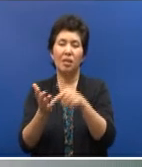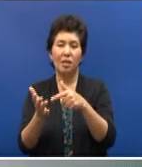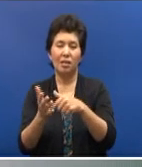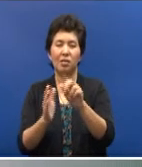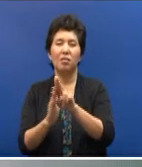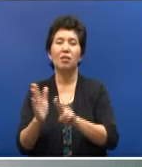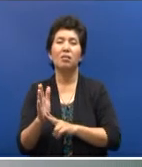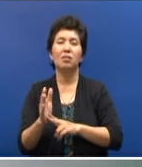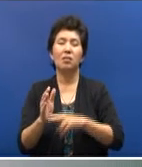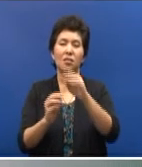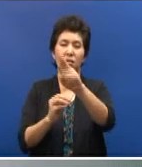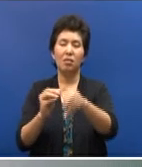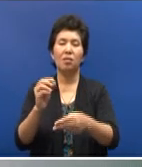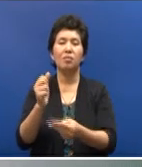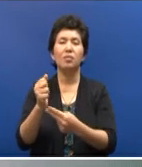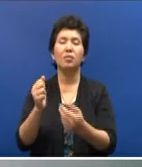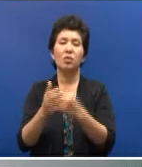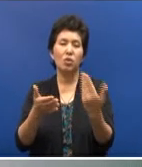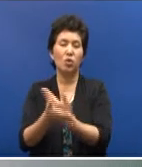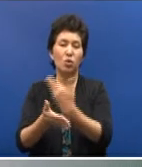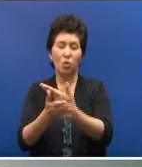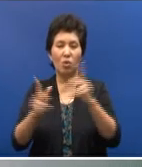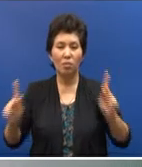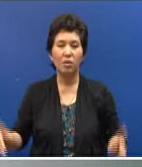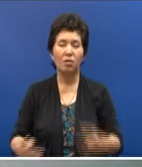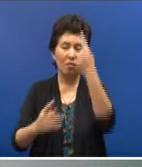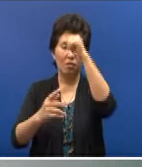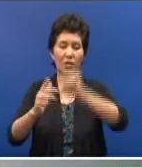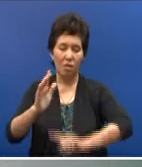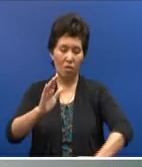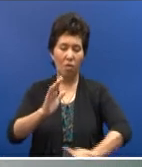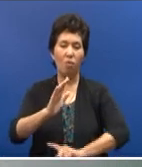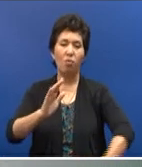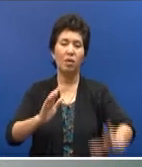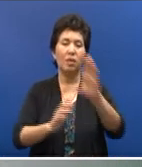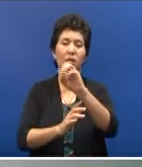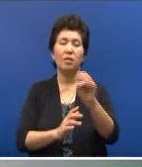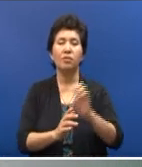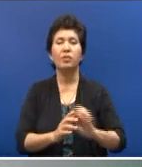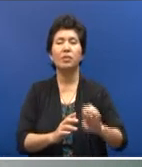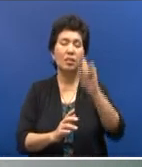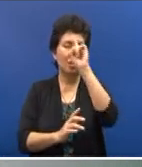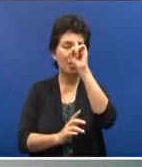been adopted in order to create new opportunities for the lower caste Indians.